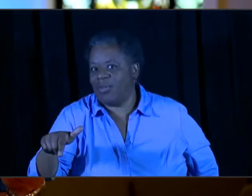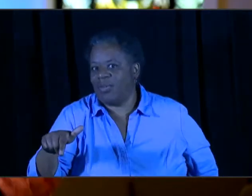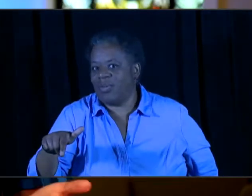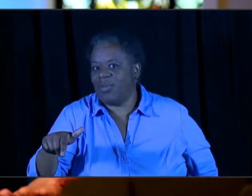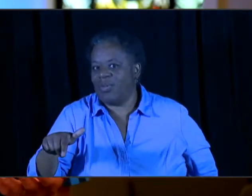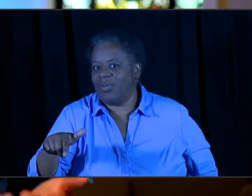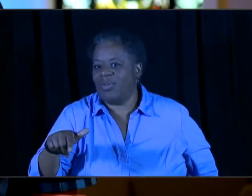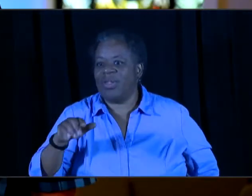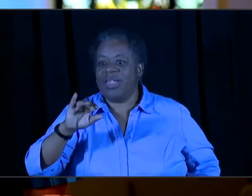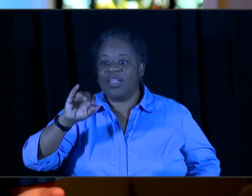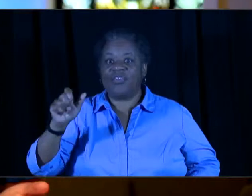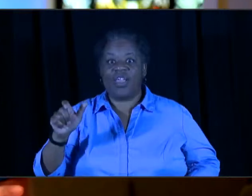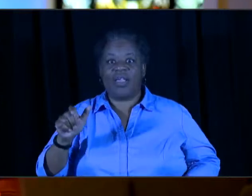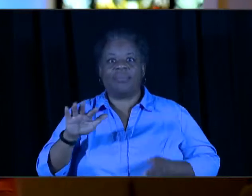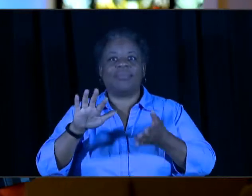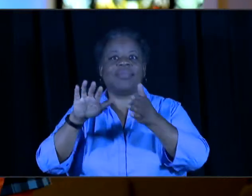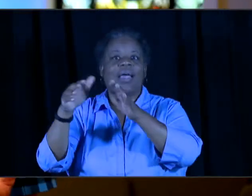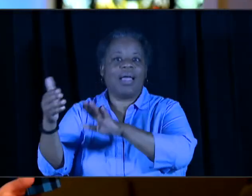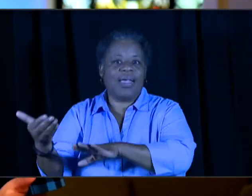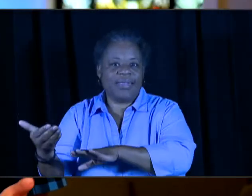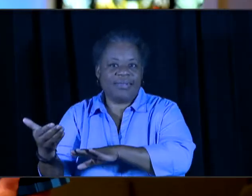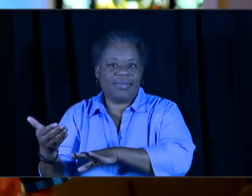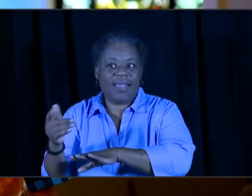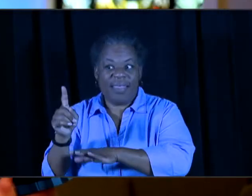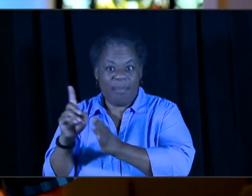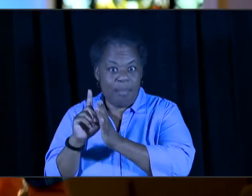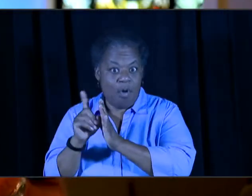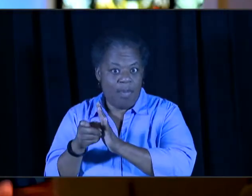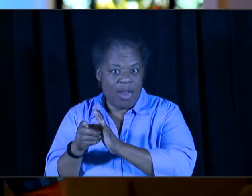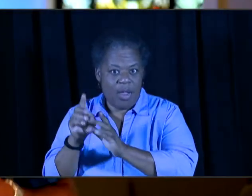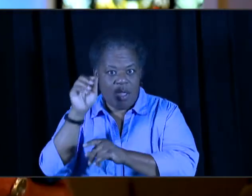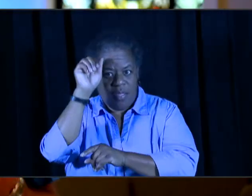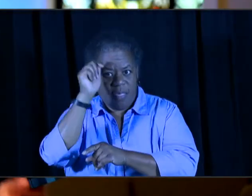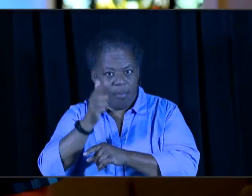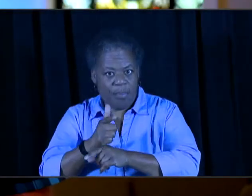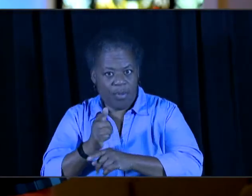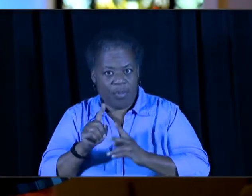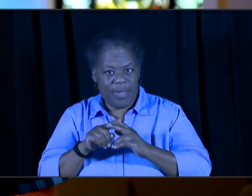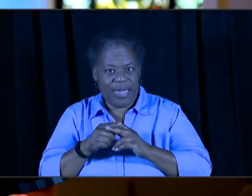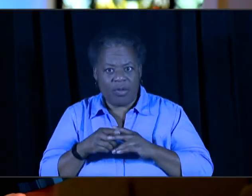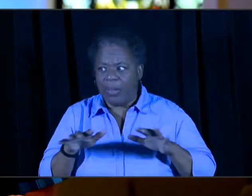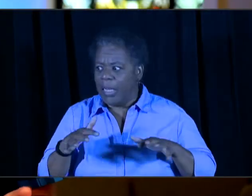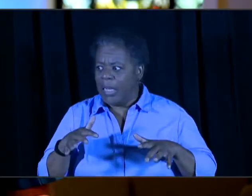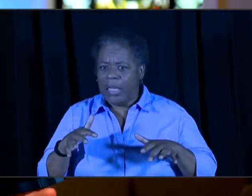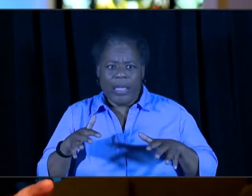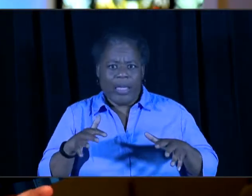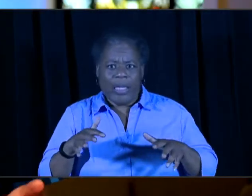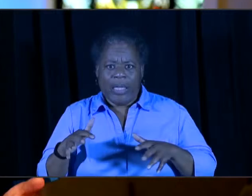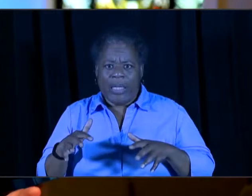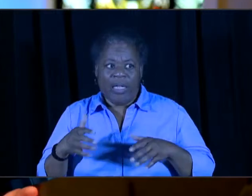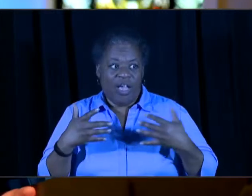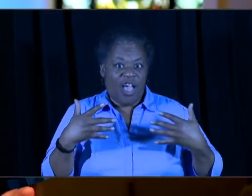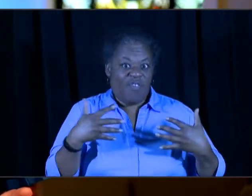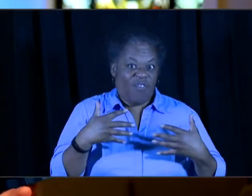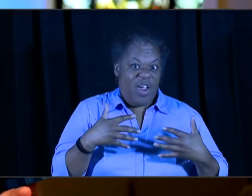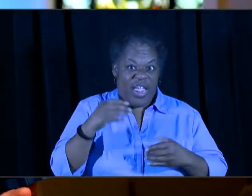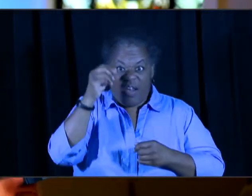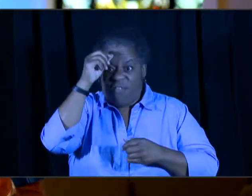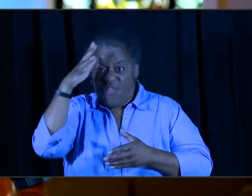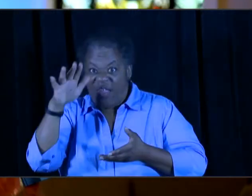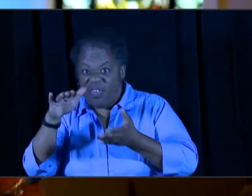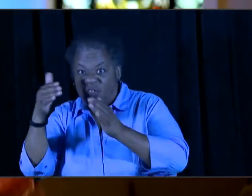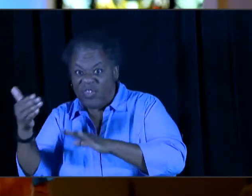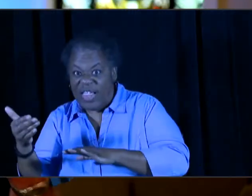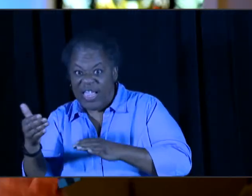Now, Jacob eventually dies, and at that point, the brothers begin to panic. They're afraid now that their father is gone